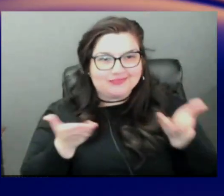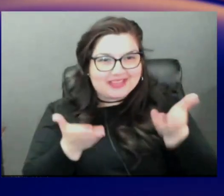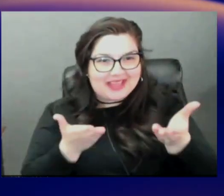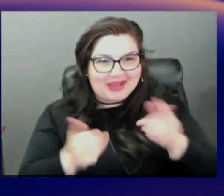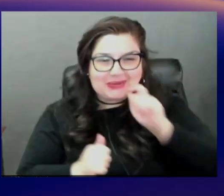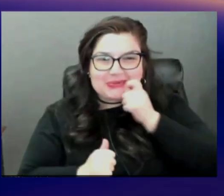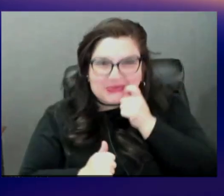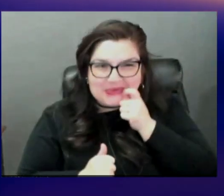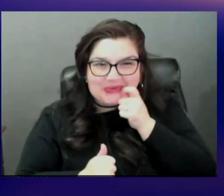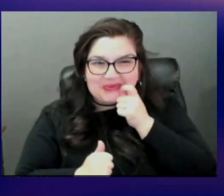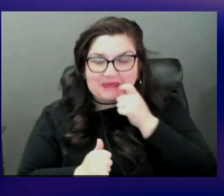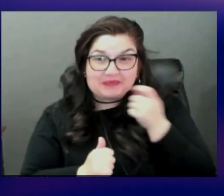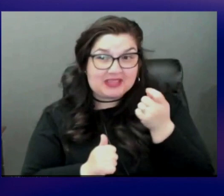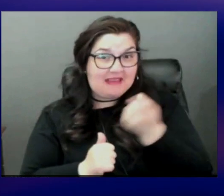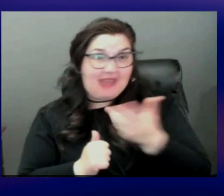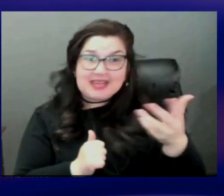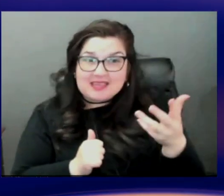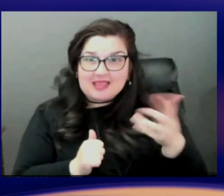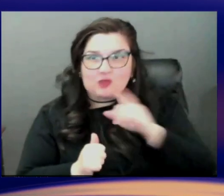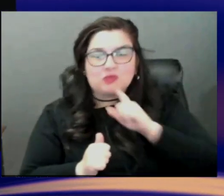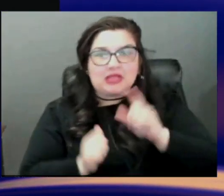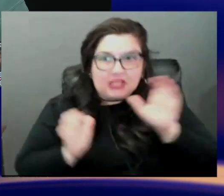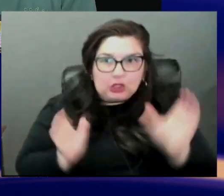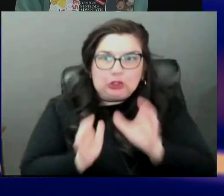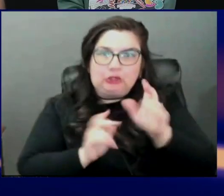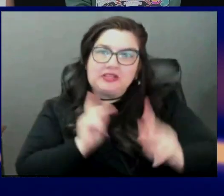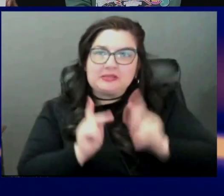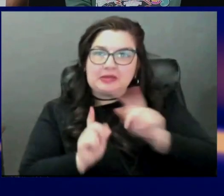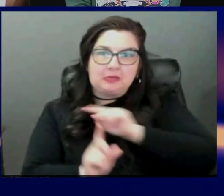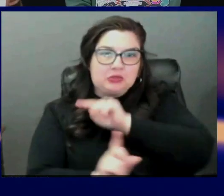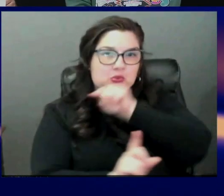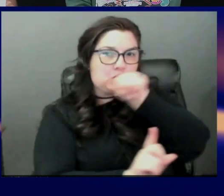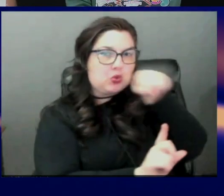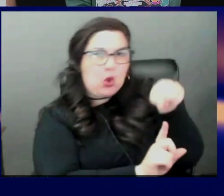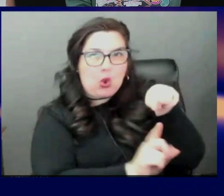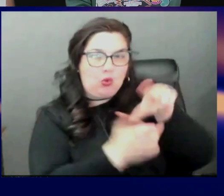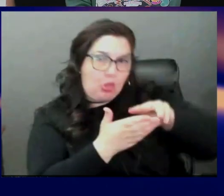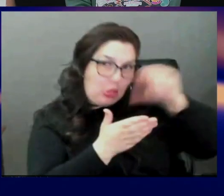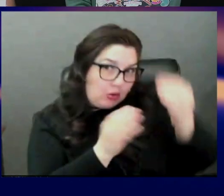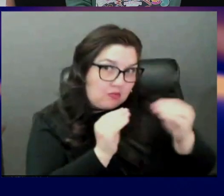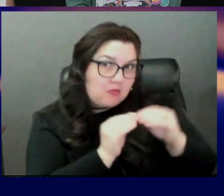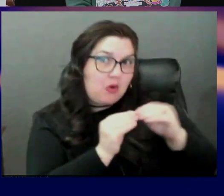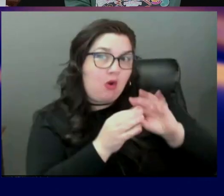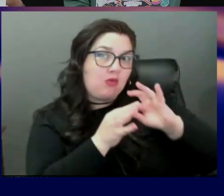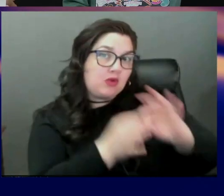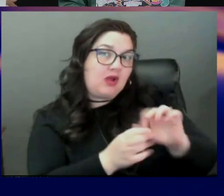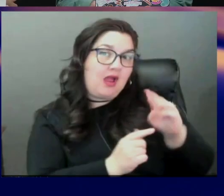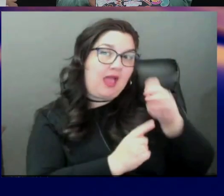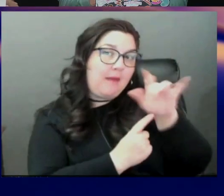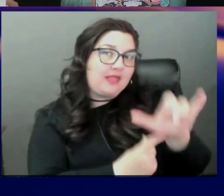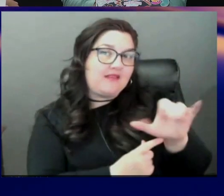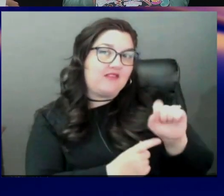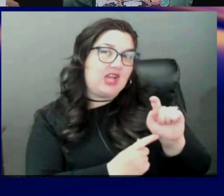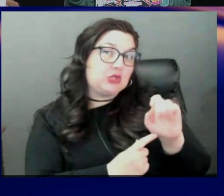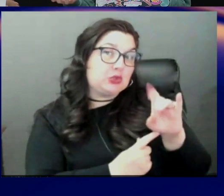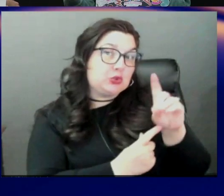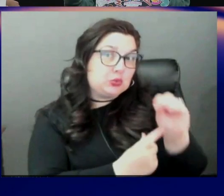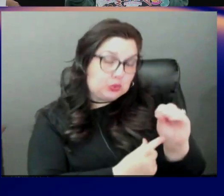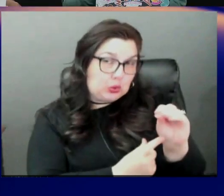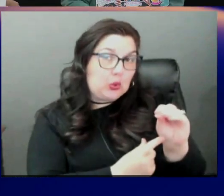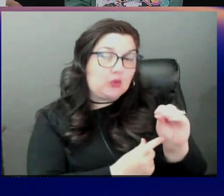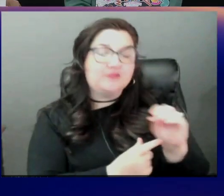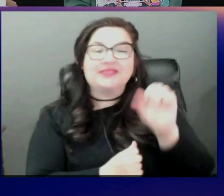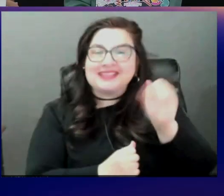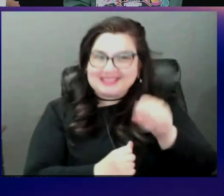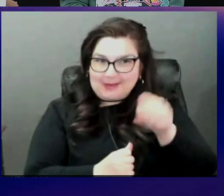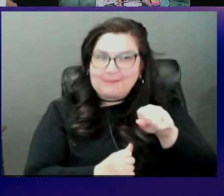yeah, anywhere you would push people to go learn more about Amplify Studio, get started? Yep, yeah, just the Amplify